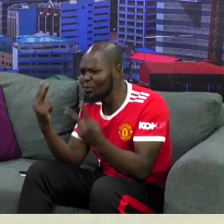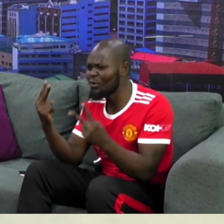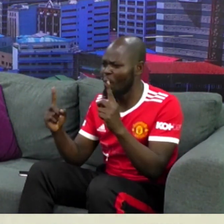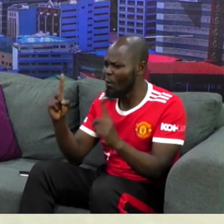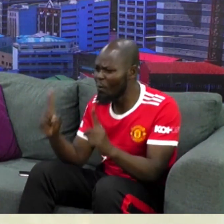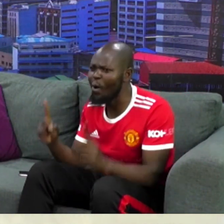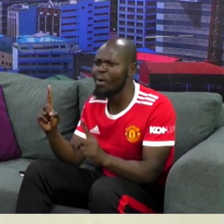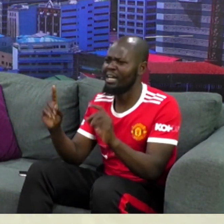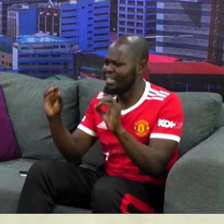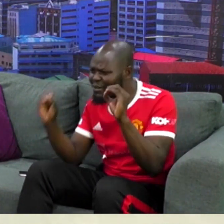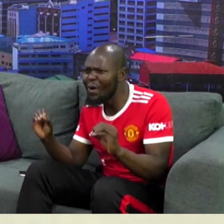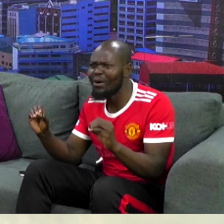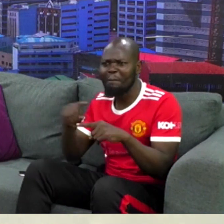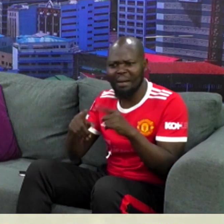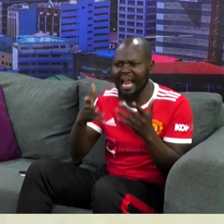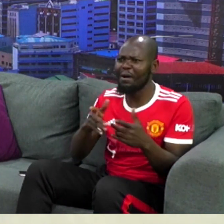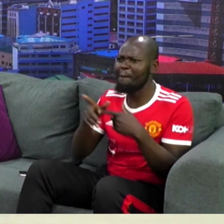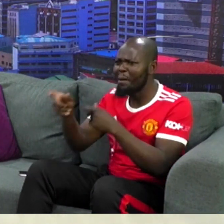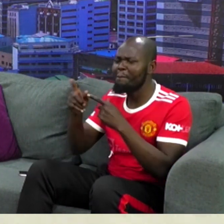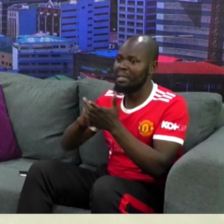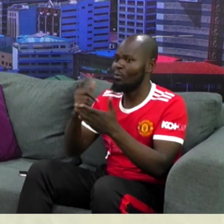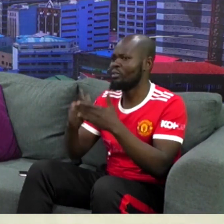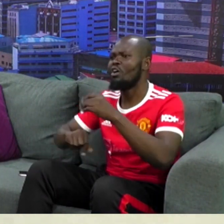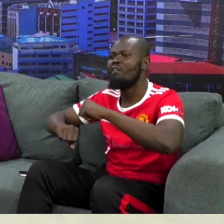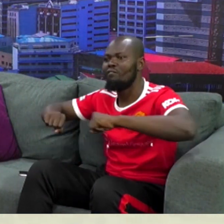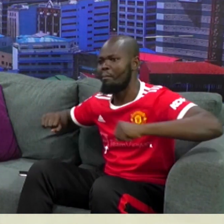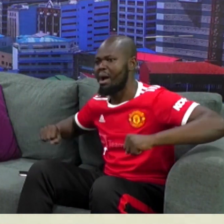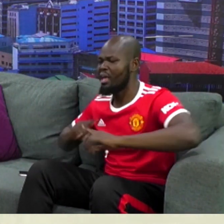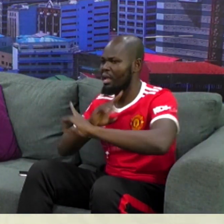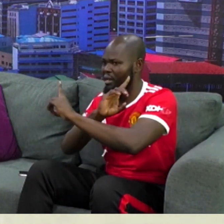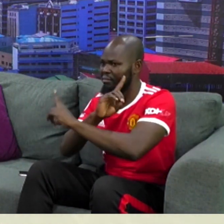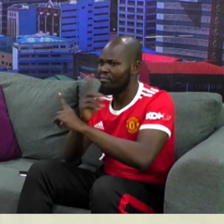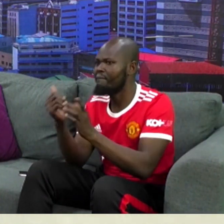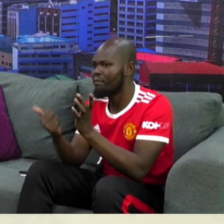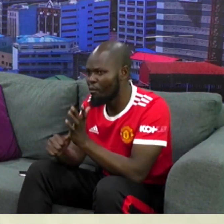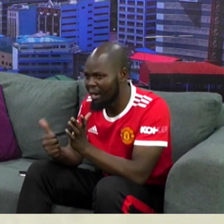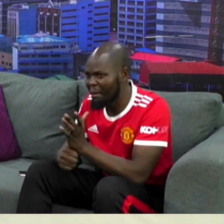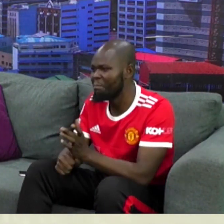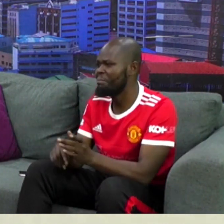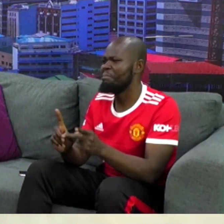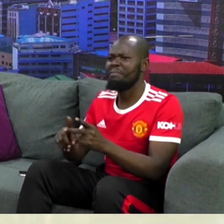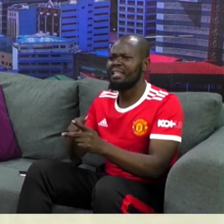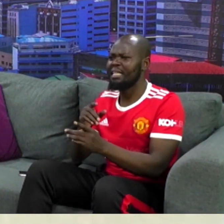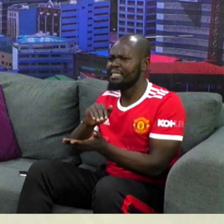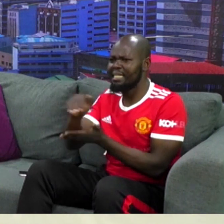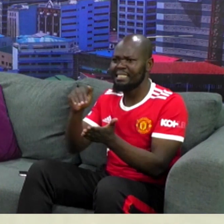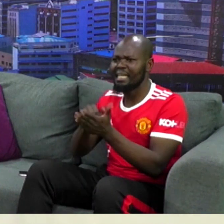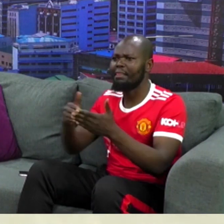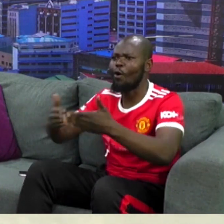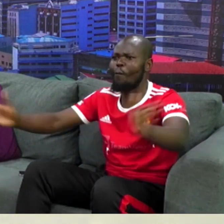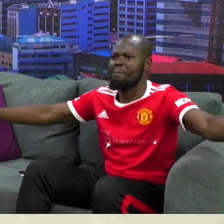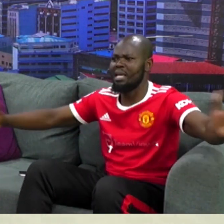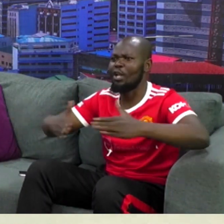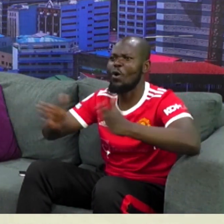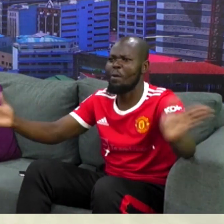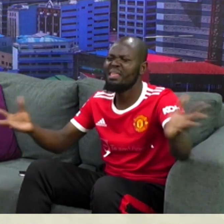team that really scored 5 goals, right, because we've seen for a long time it has been 2-1, 1-2, 2-2. I think the defense was the